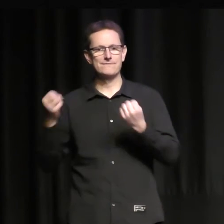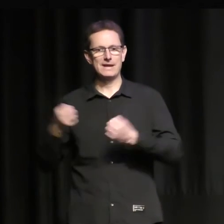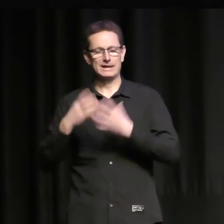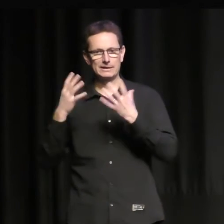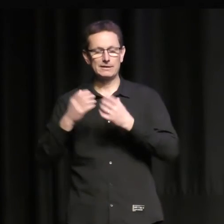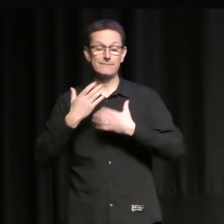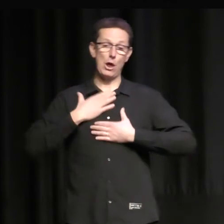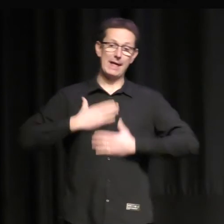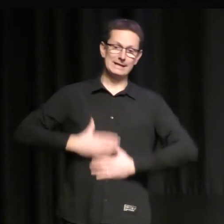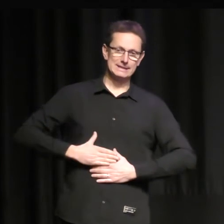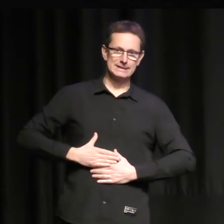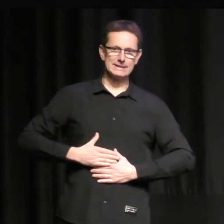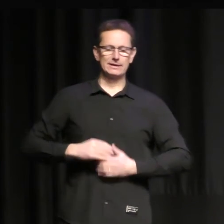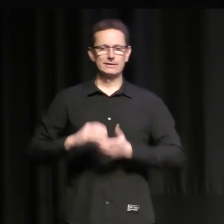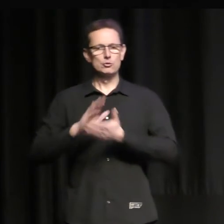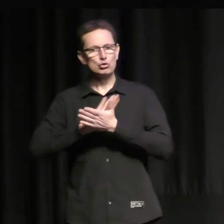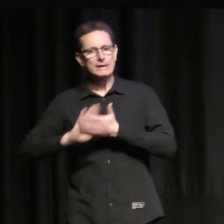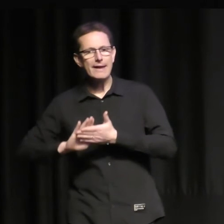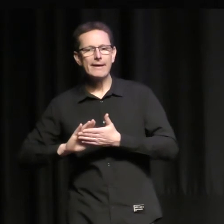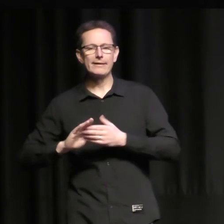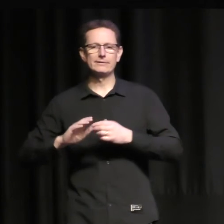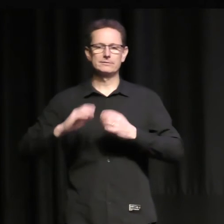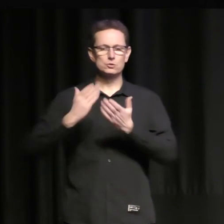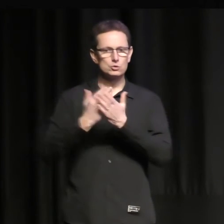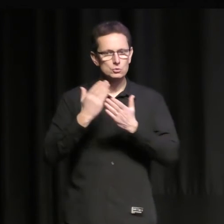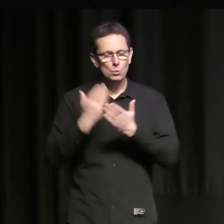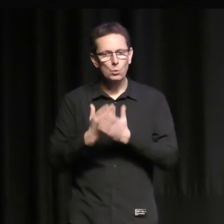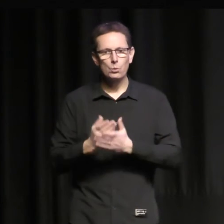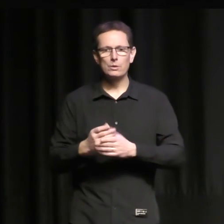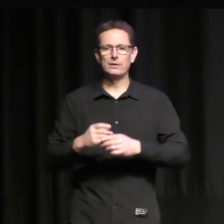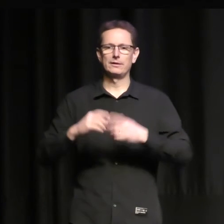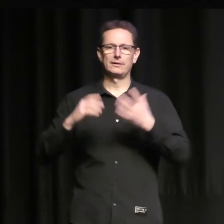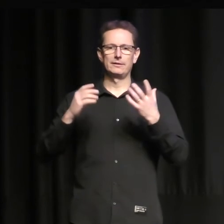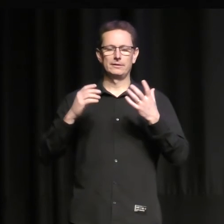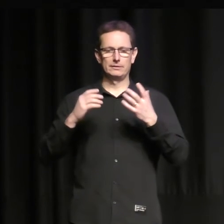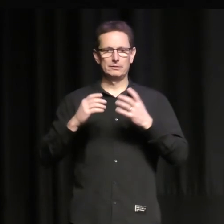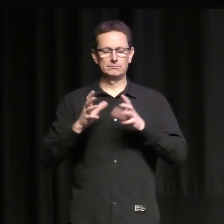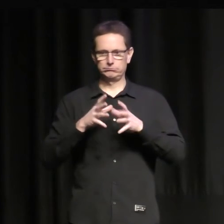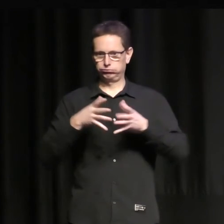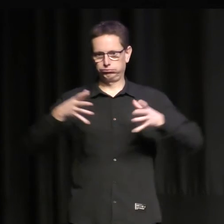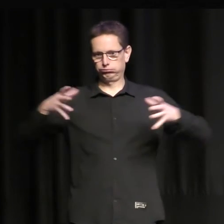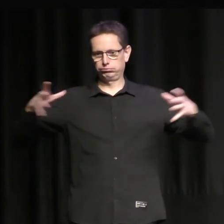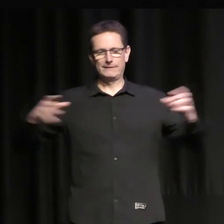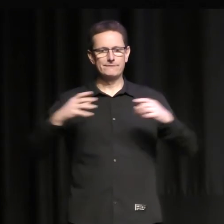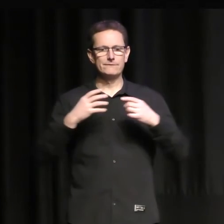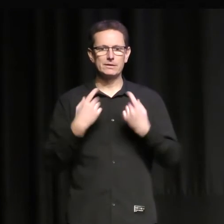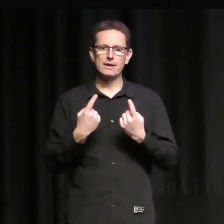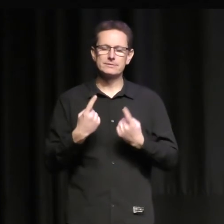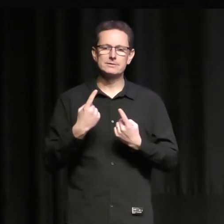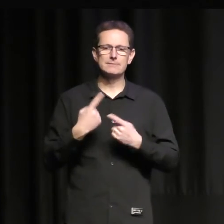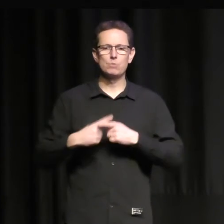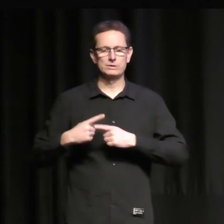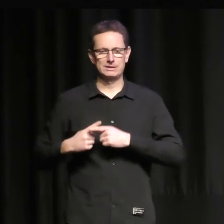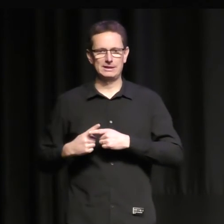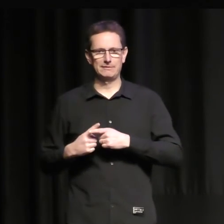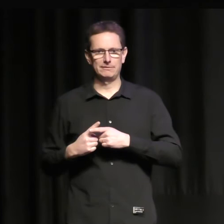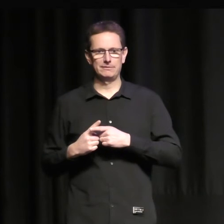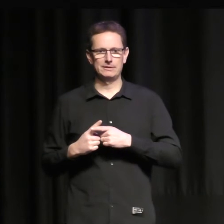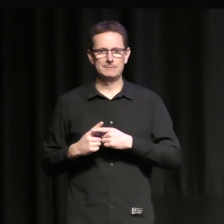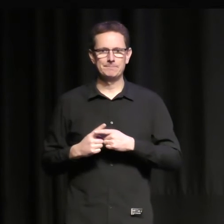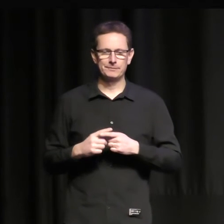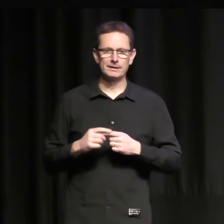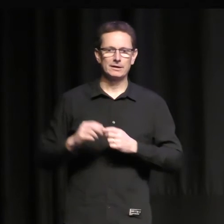nutrition, sanitation, schooling were all fantastically positive. It showed the